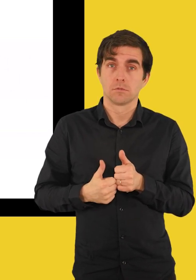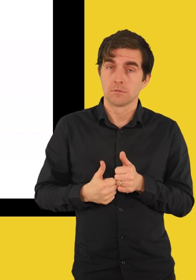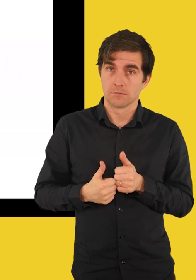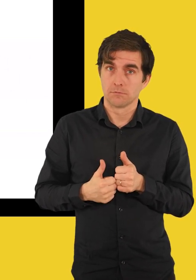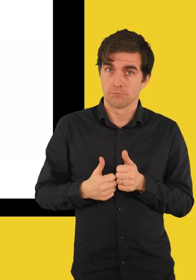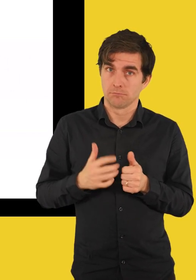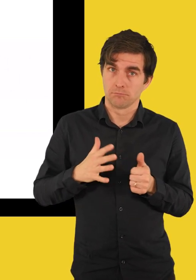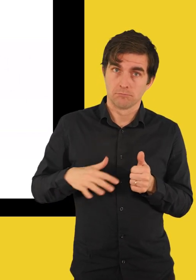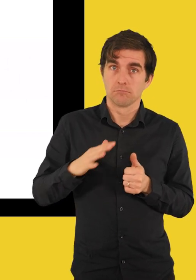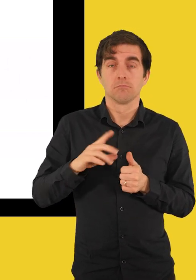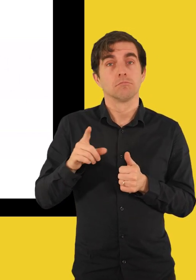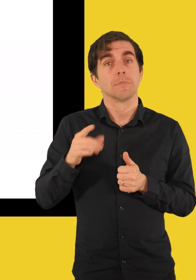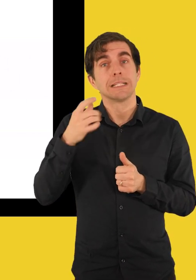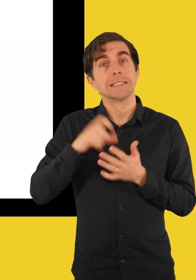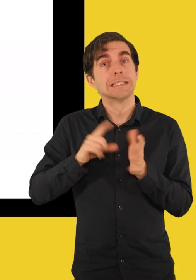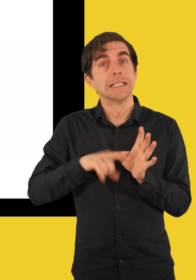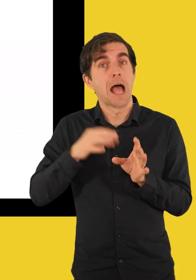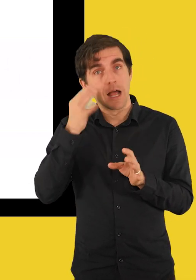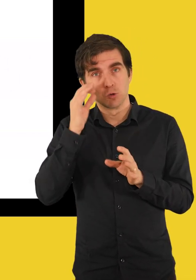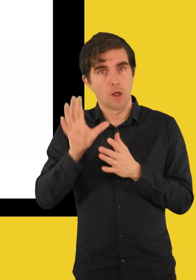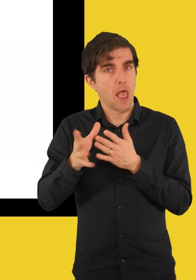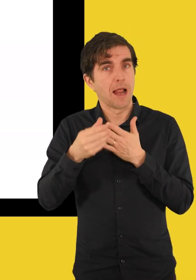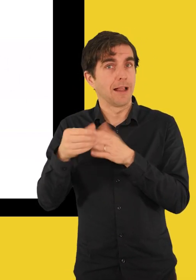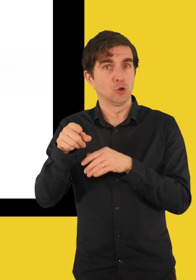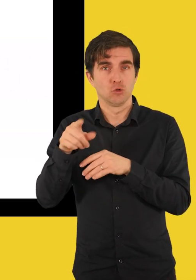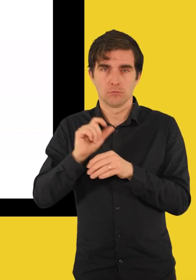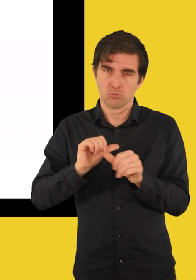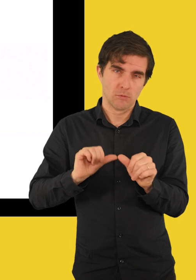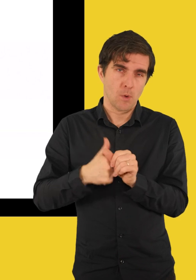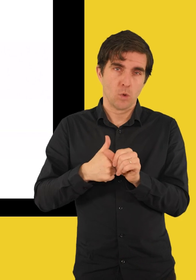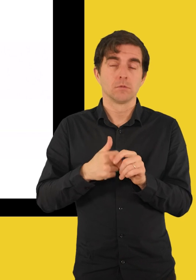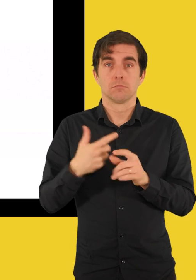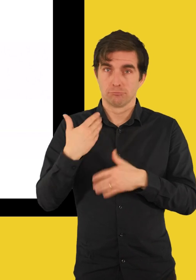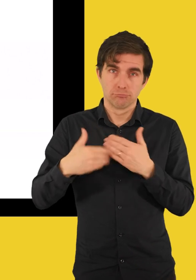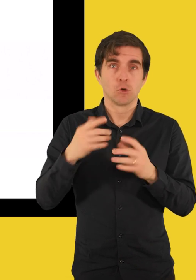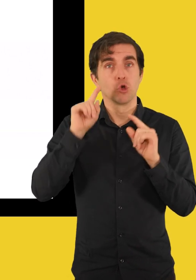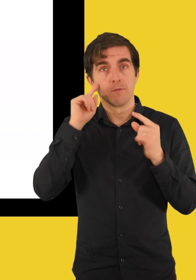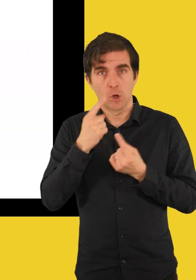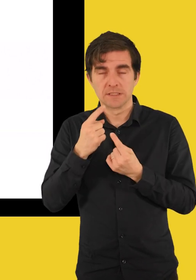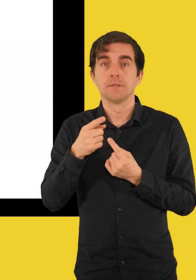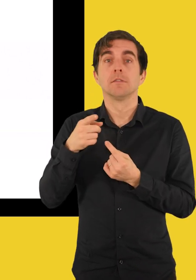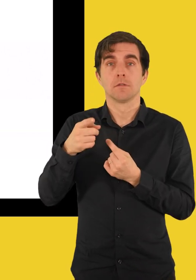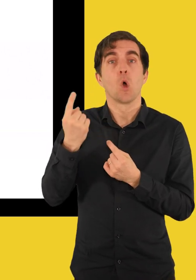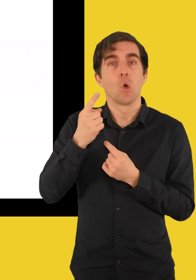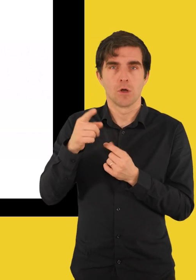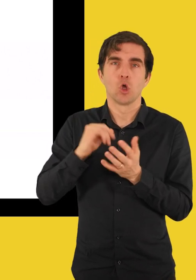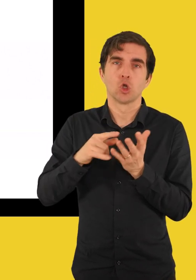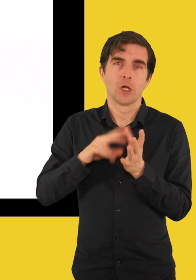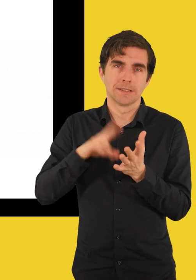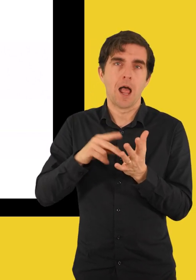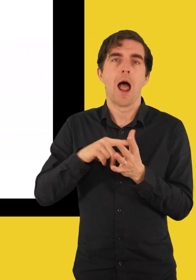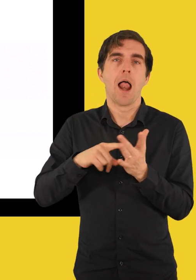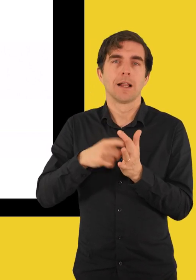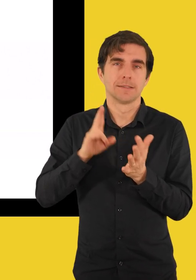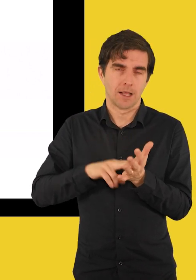really fantastic support from the leader of the City Council in this piece of work that we're doing with the university. The leader of Glasgow City Council is